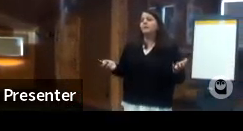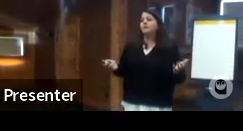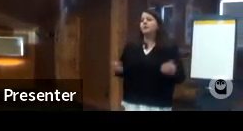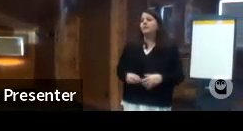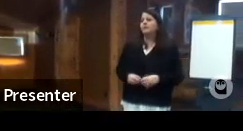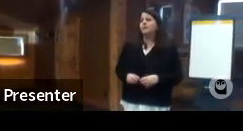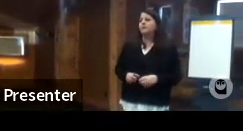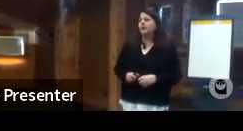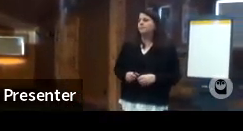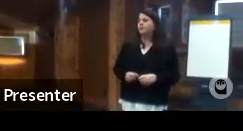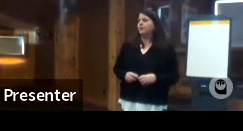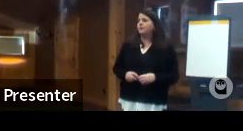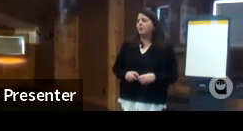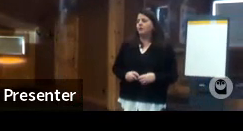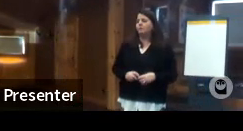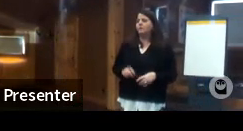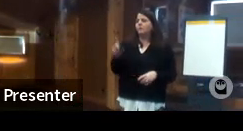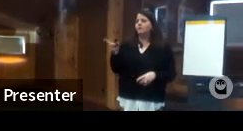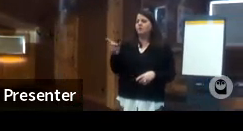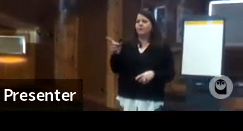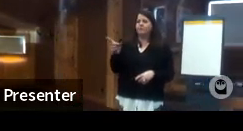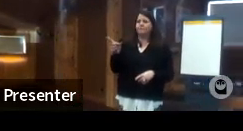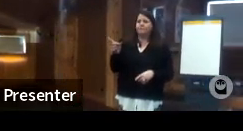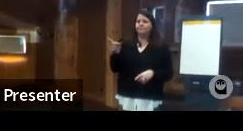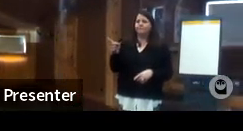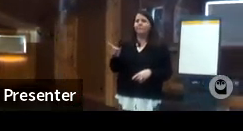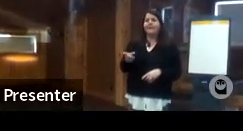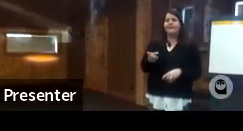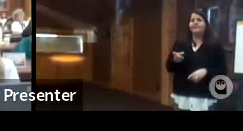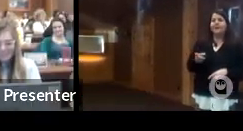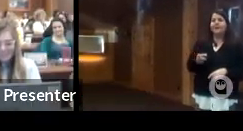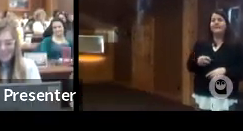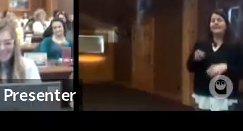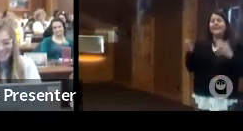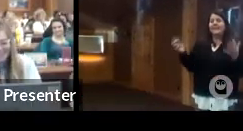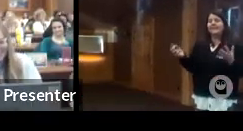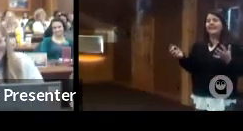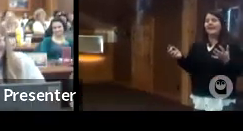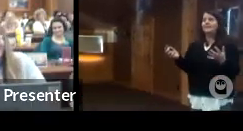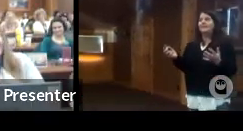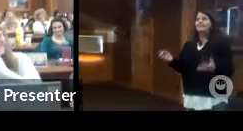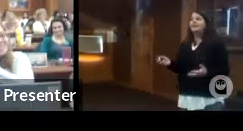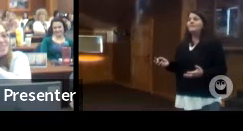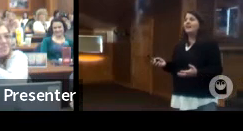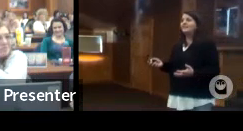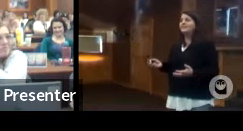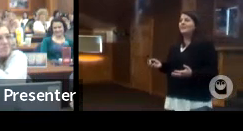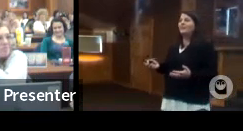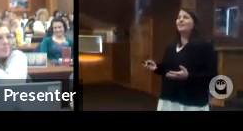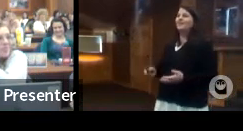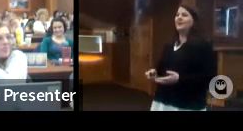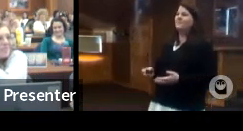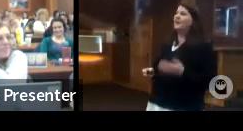and then decide which of your kids are going to give up starting tomorrow? Teenagers don't count. Right? Like, I mean, none of